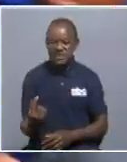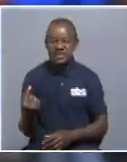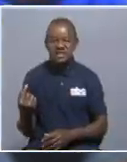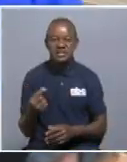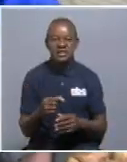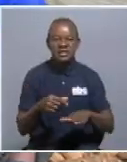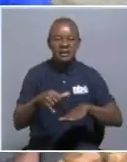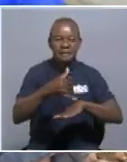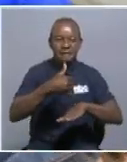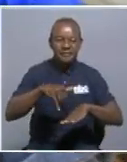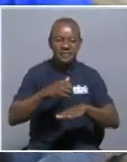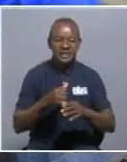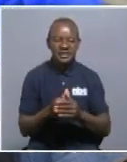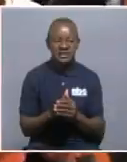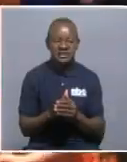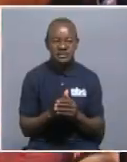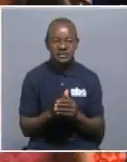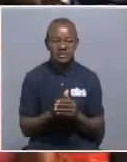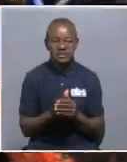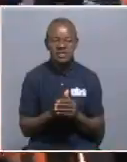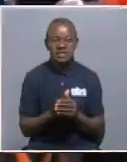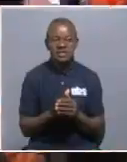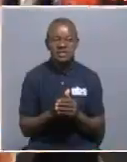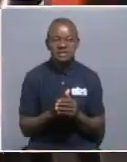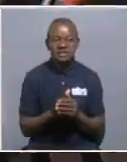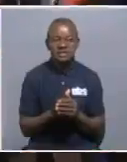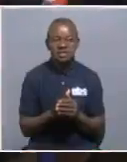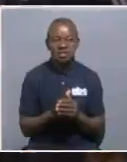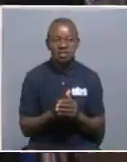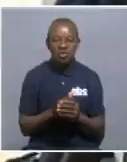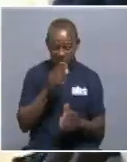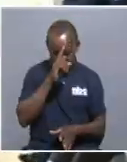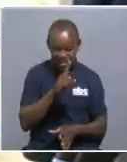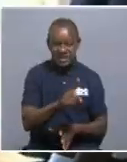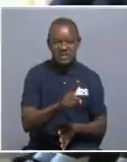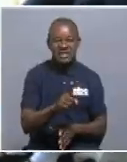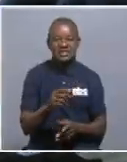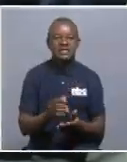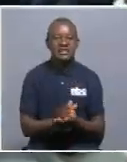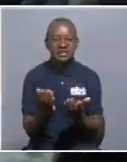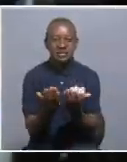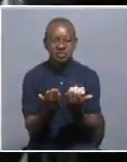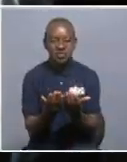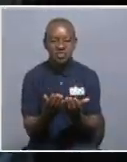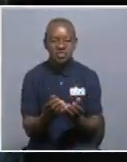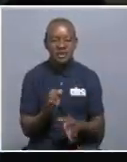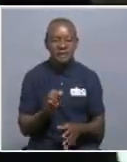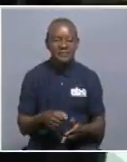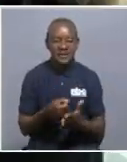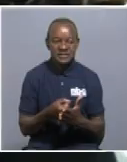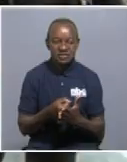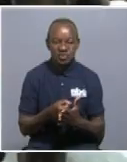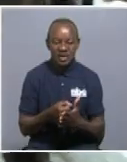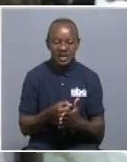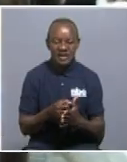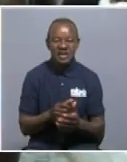the state of emergency regulation stage 3. Because the reason why I'm asking this question is because there are cases where